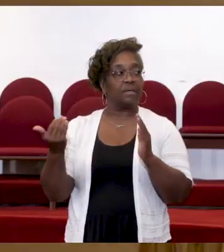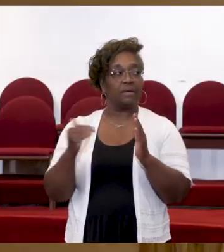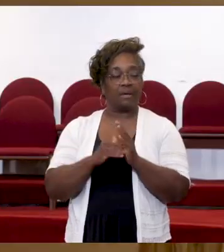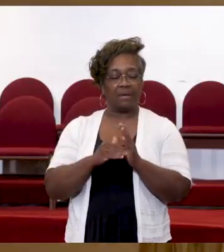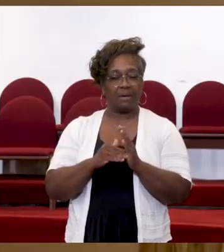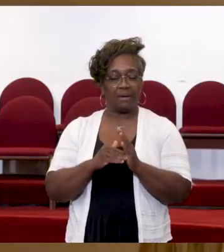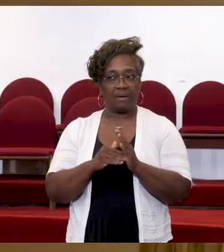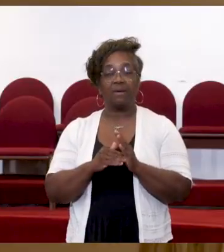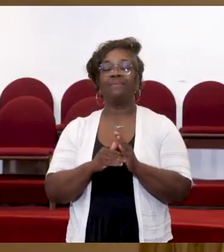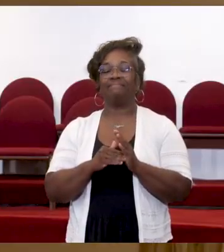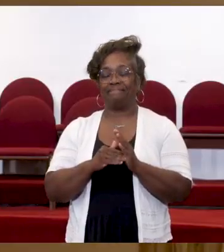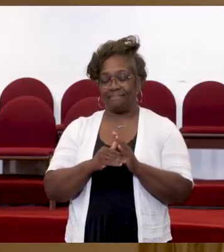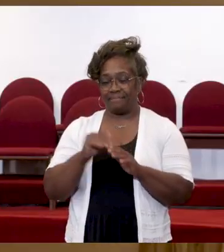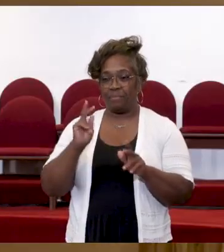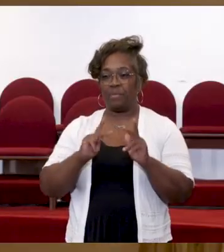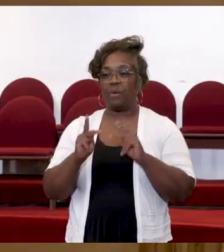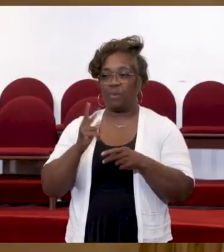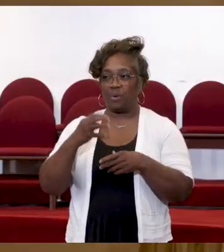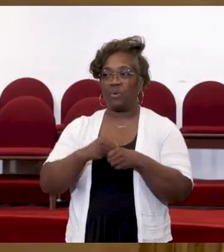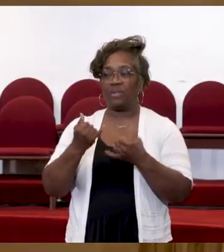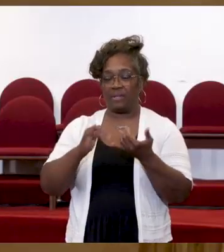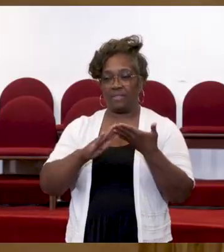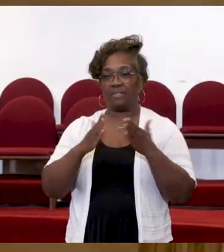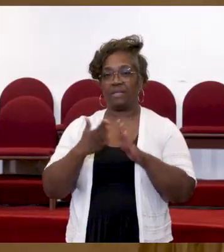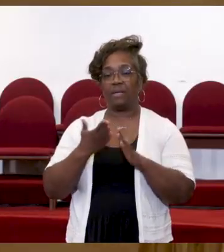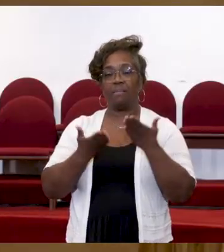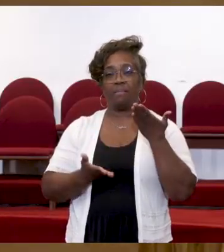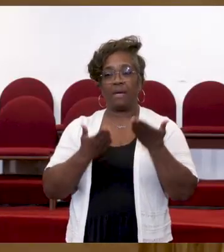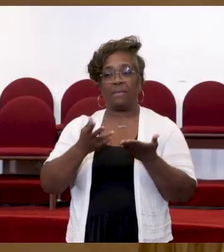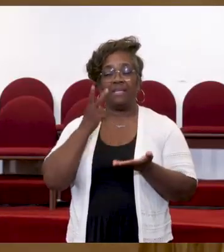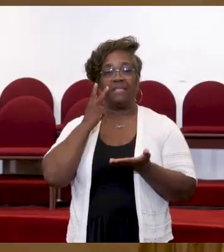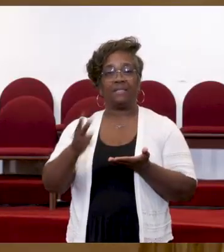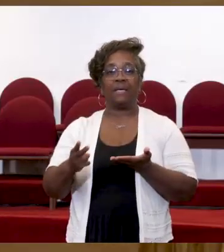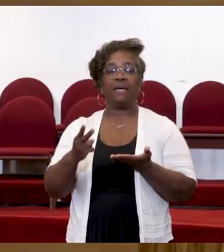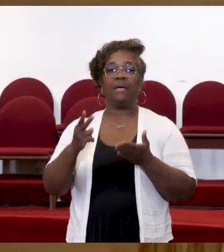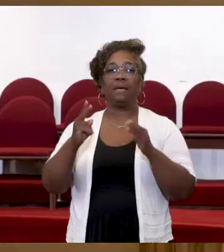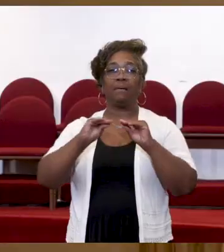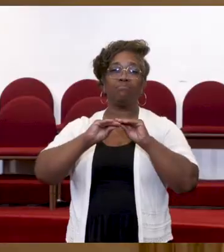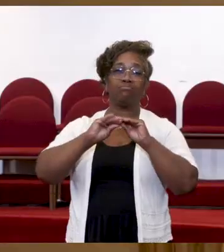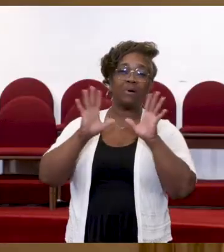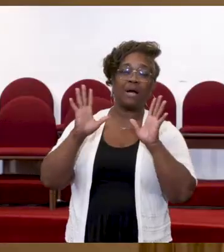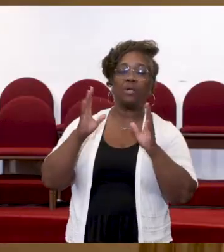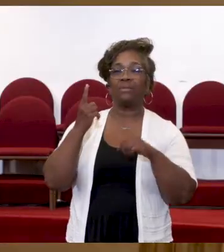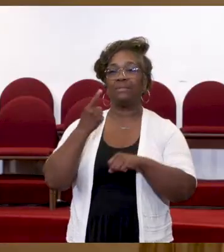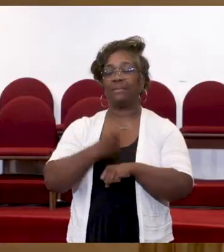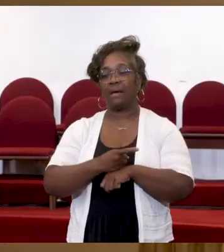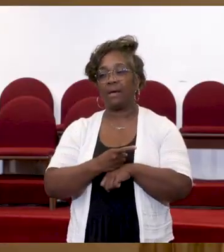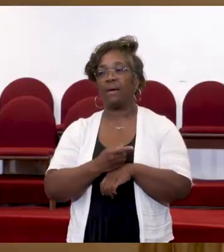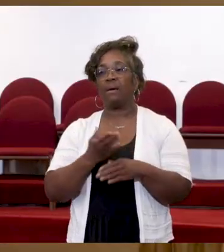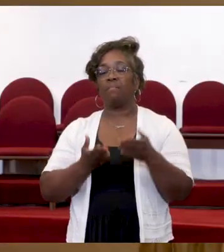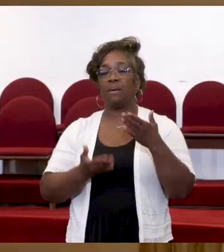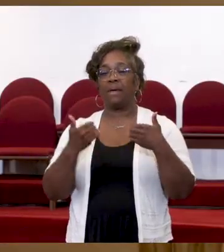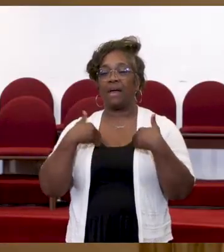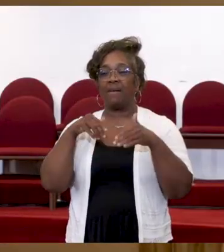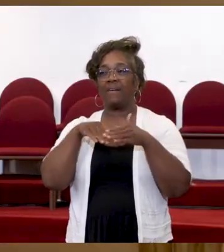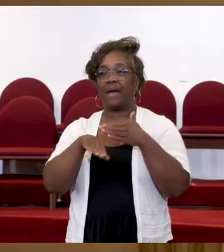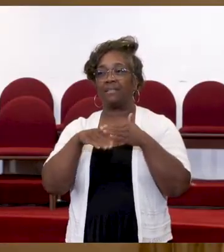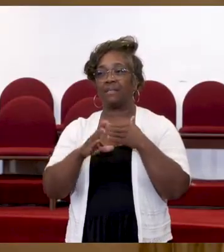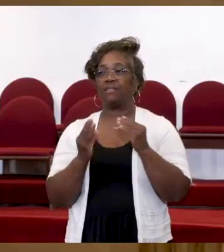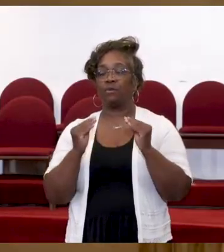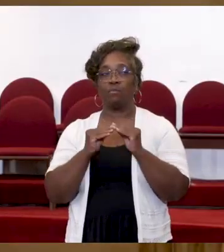fabric of this city, that they might see a brighter day, that they might attain and have access to